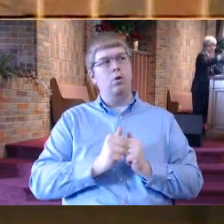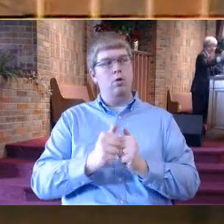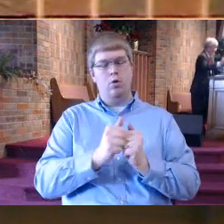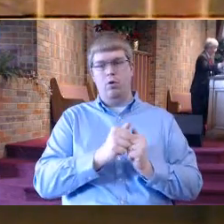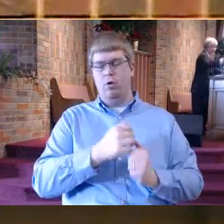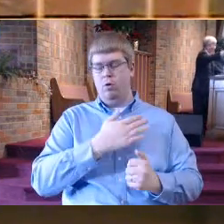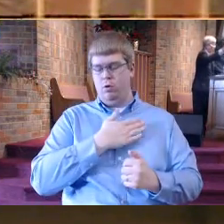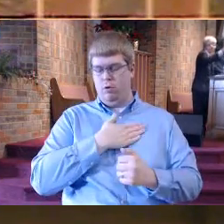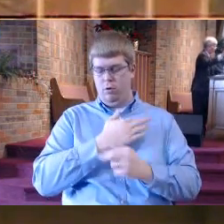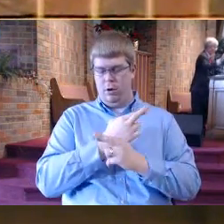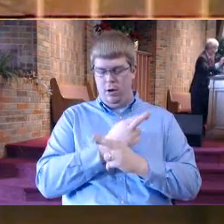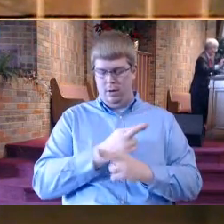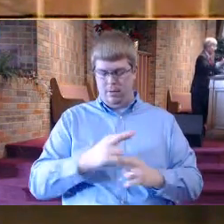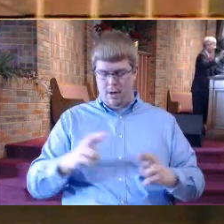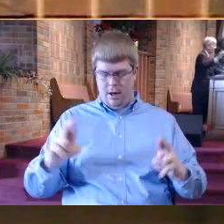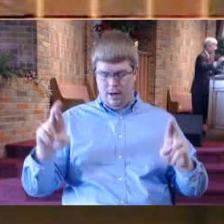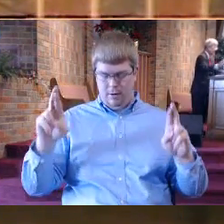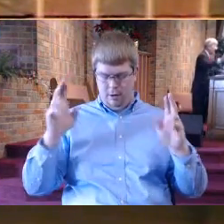into the fold.